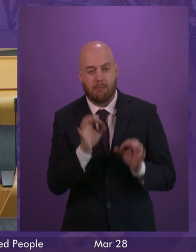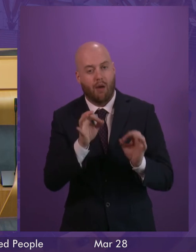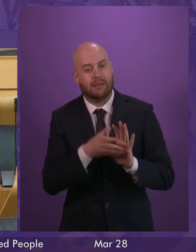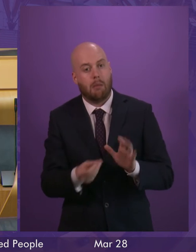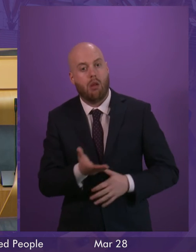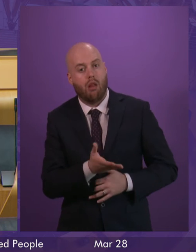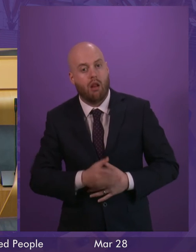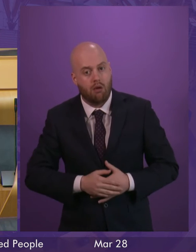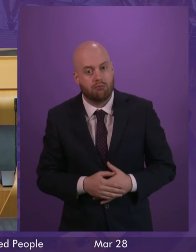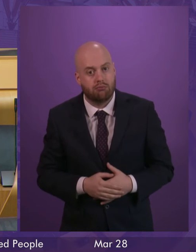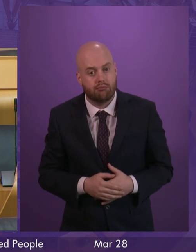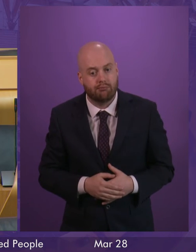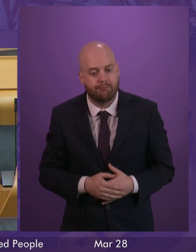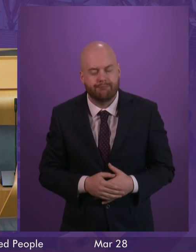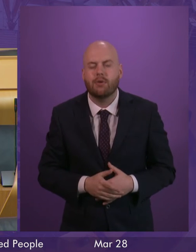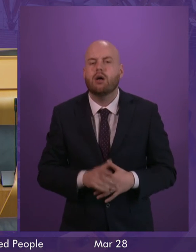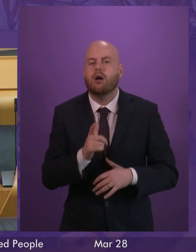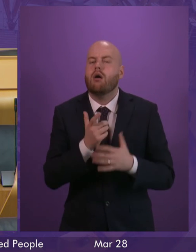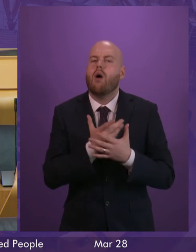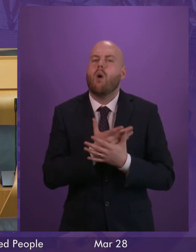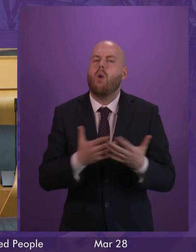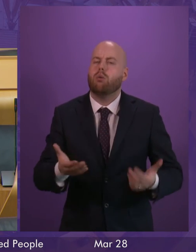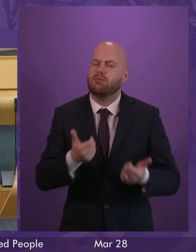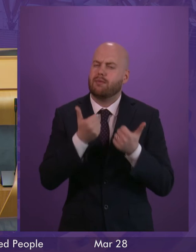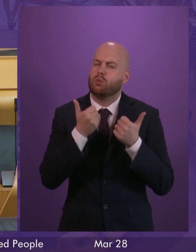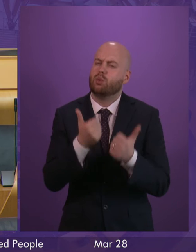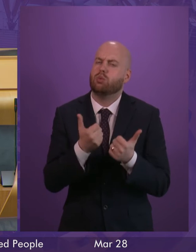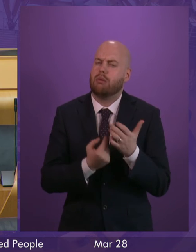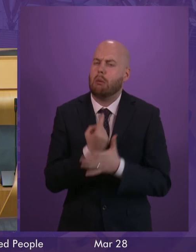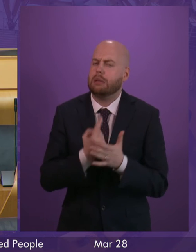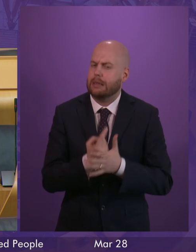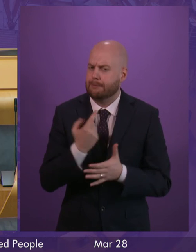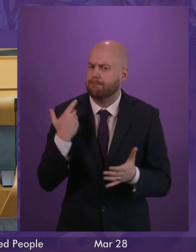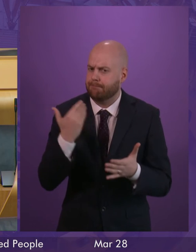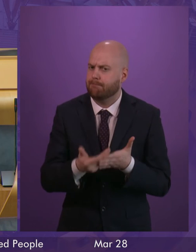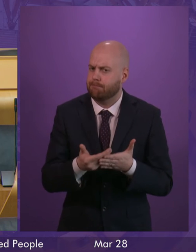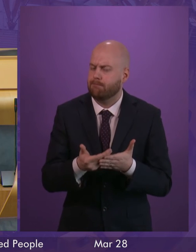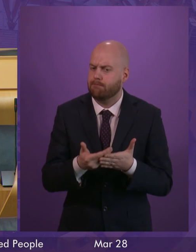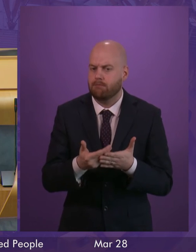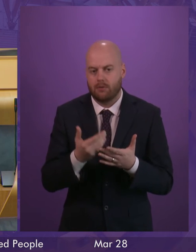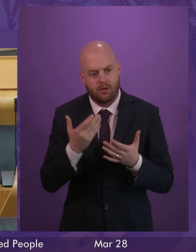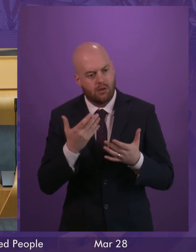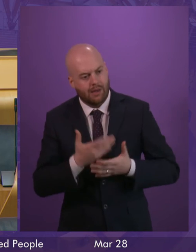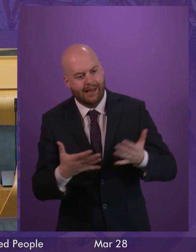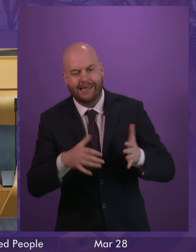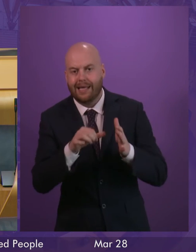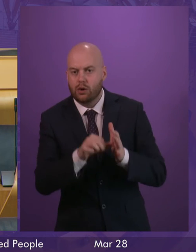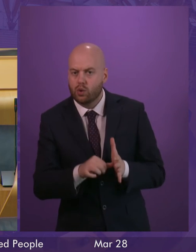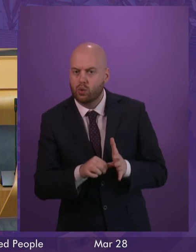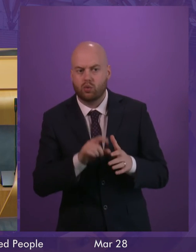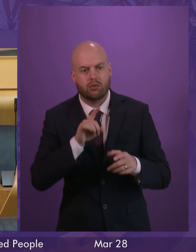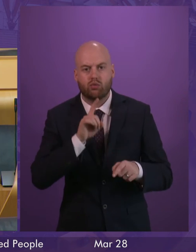of good going on amid some real challenges. We have issues in making sure that disabled people can get into work